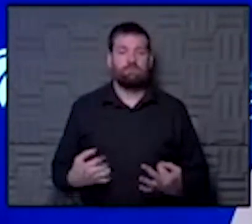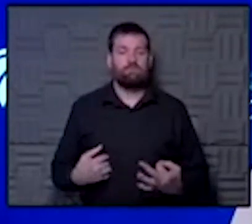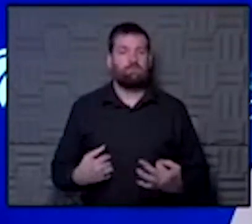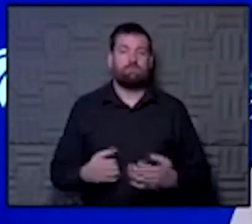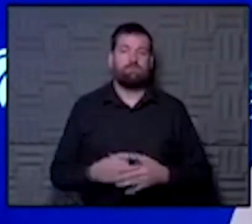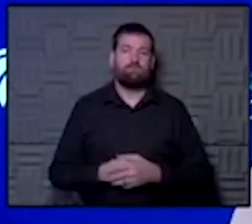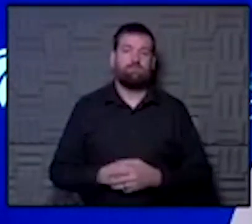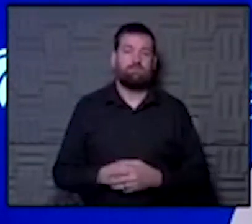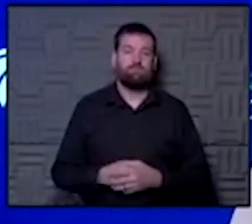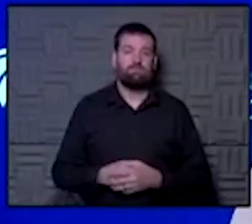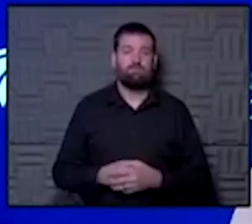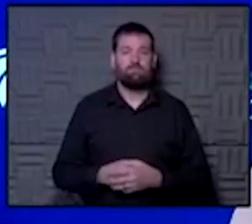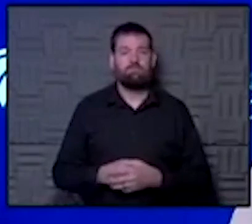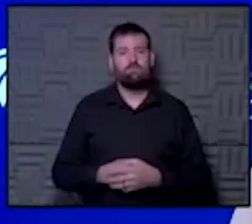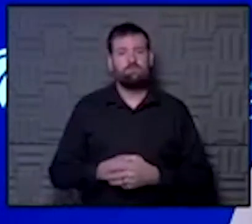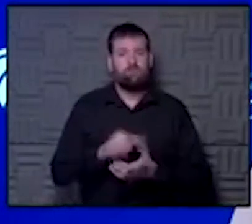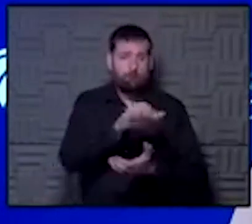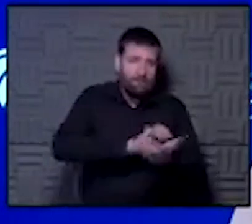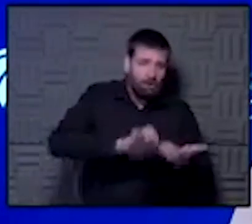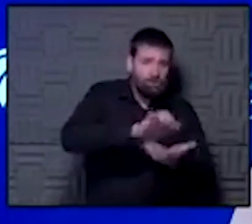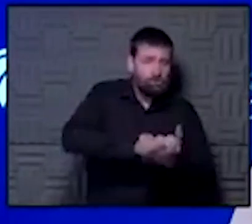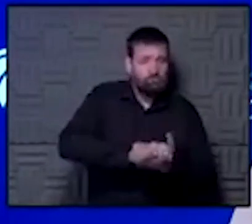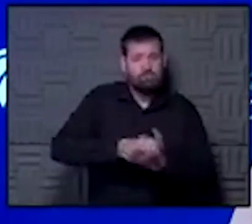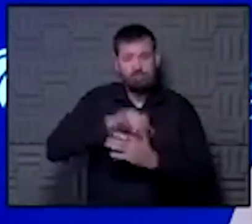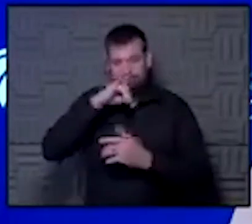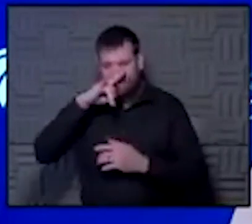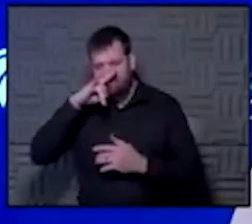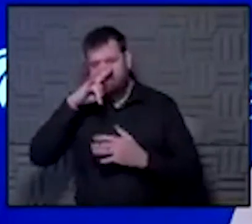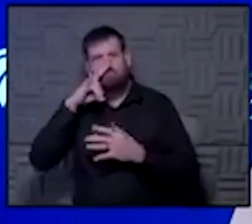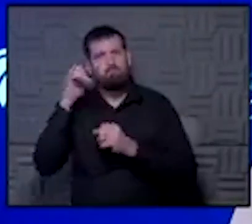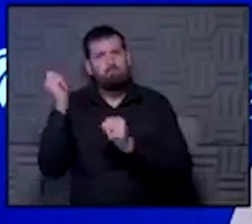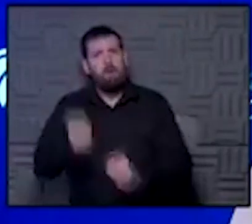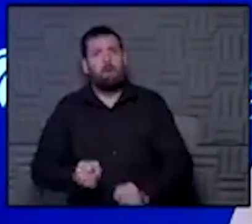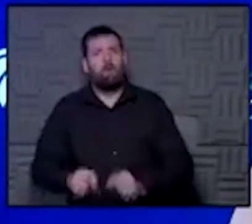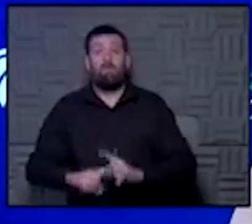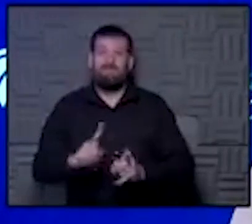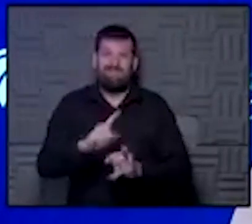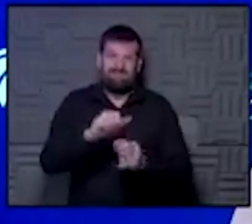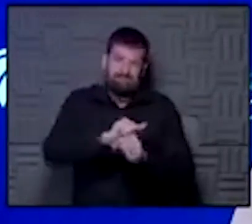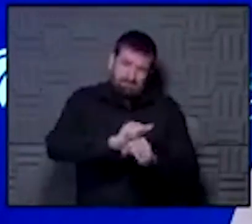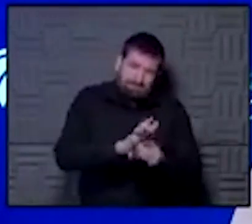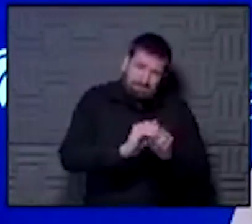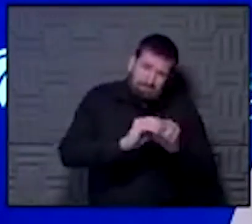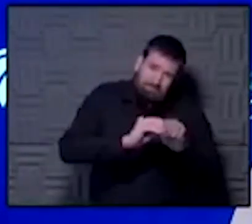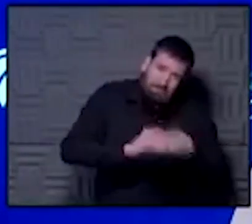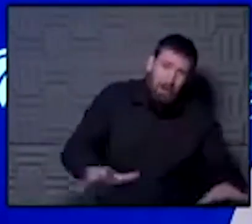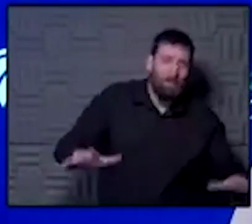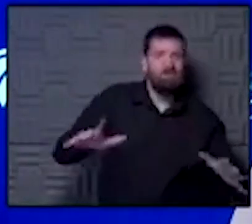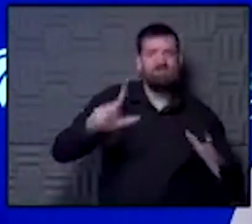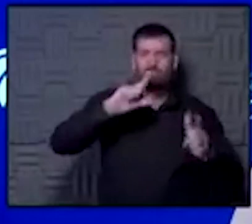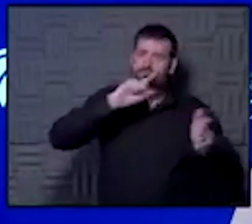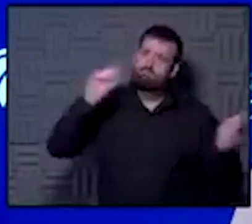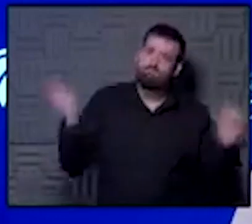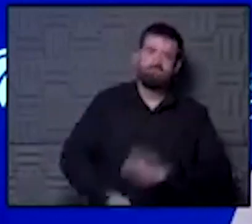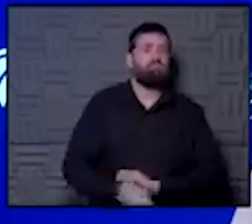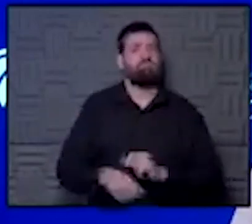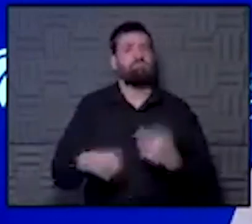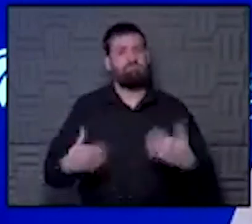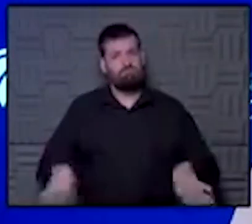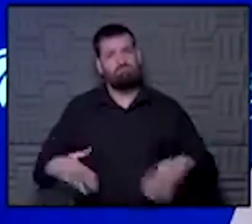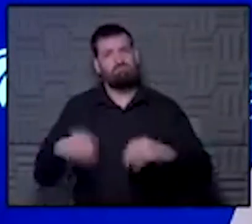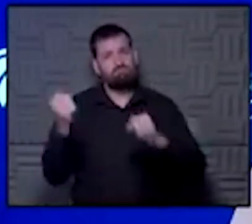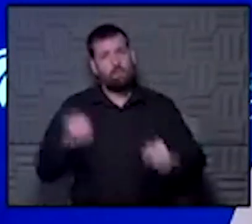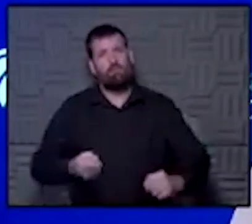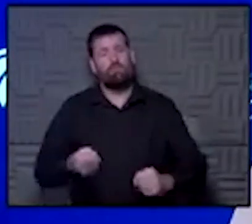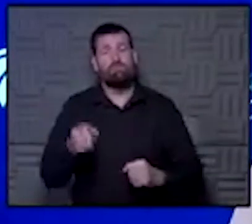choose. Marriage and kids, that's pretty powerful, but a pandemic's pretty powerful. It has transformed many of the things we do. I think